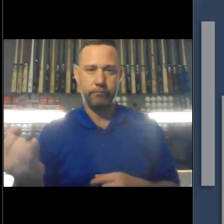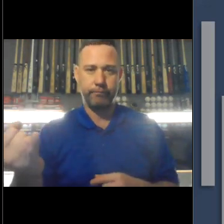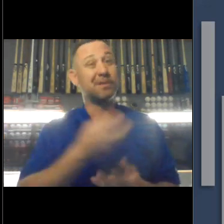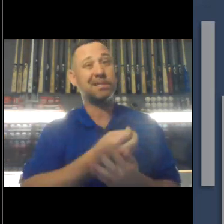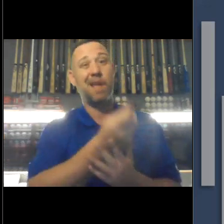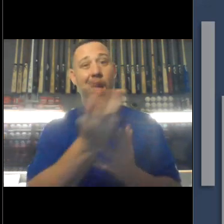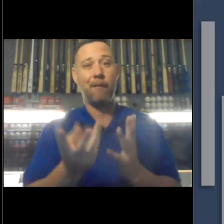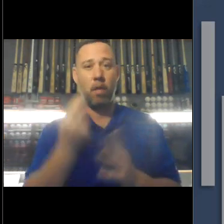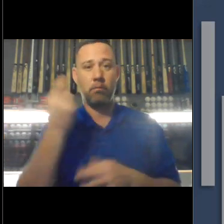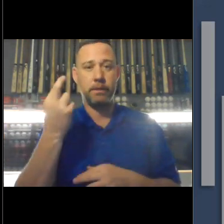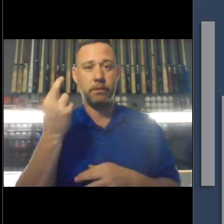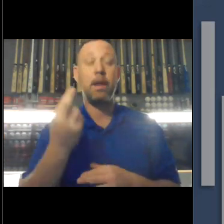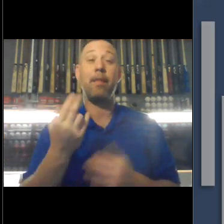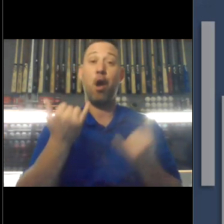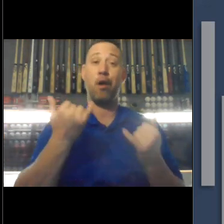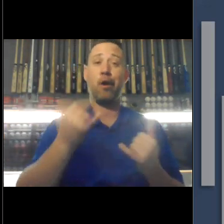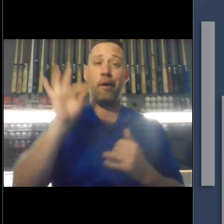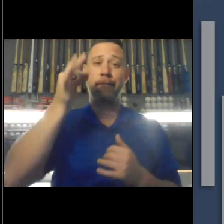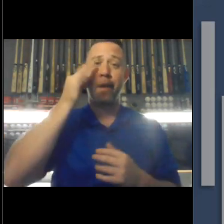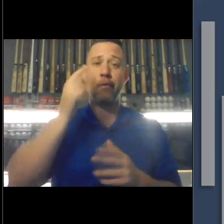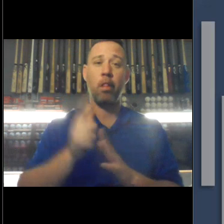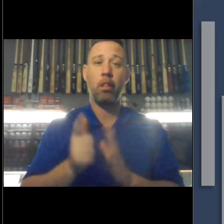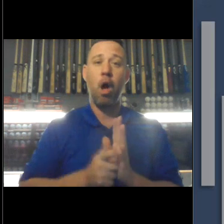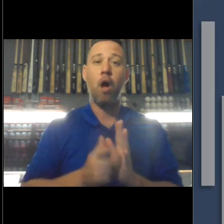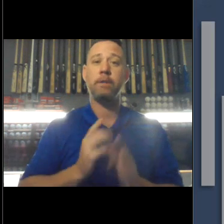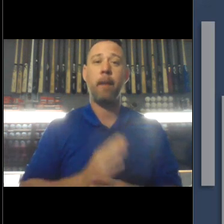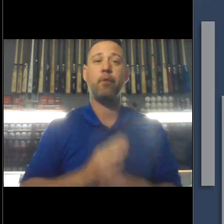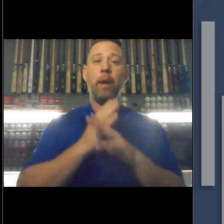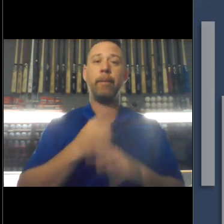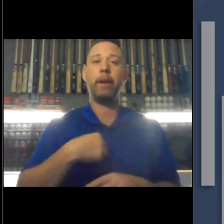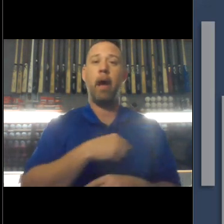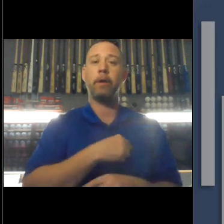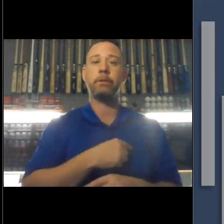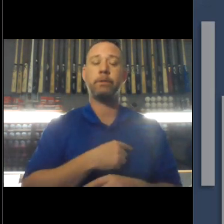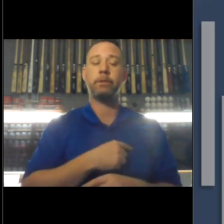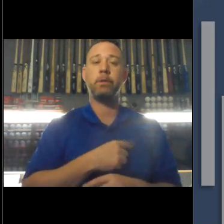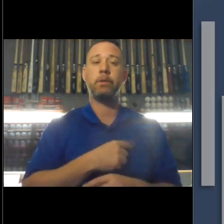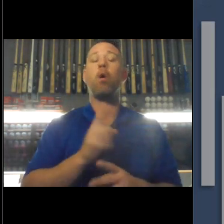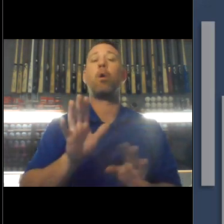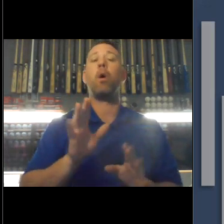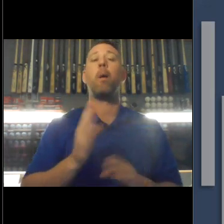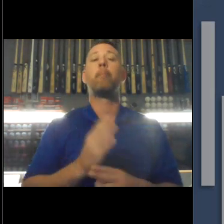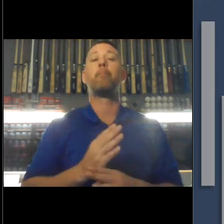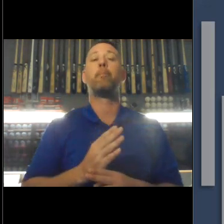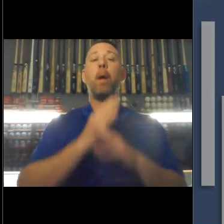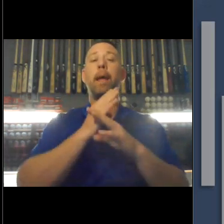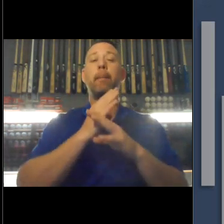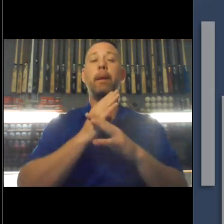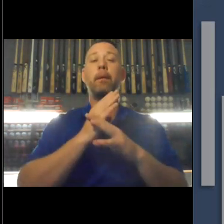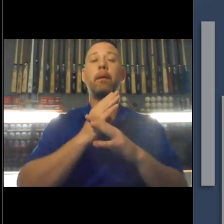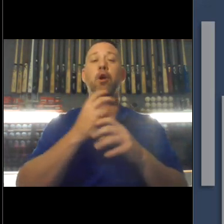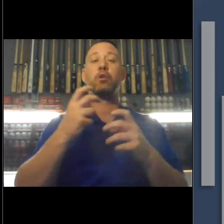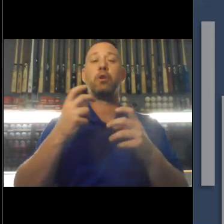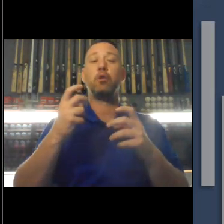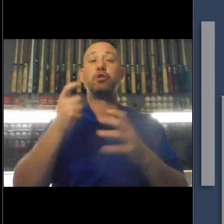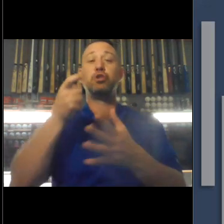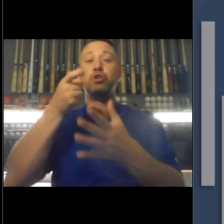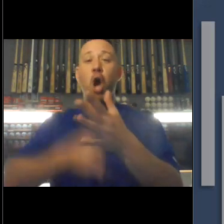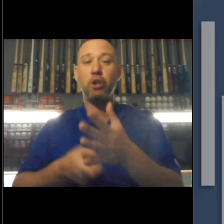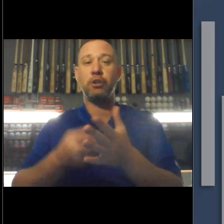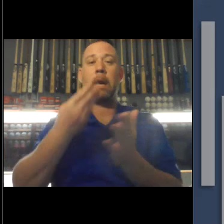there are current federal laws that prohibit us from, or prohibit charging money